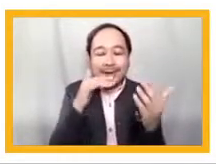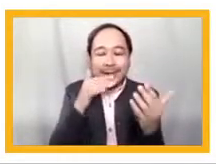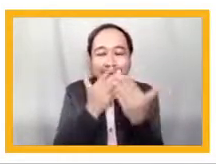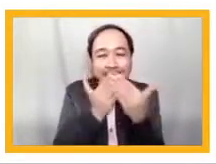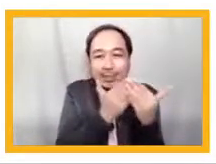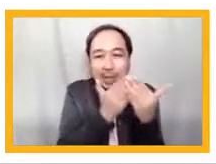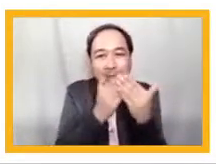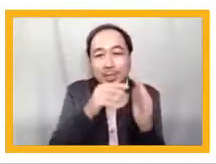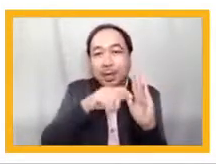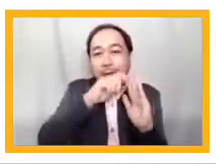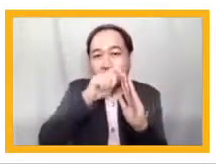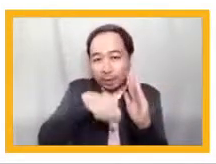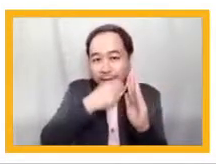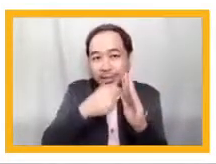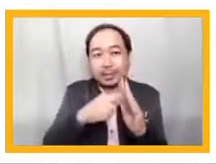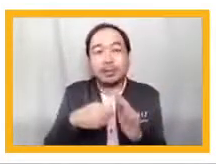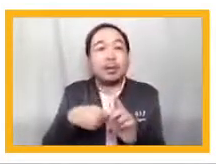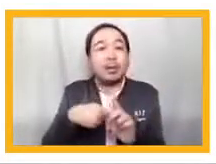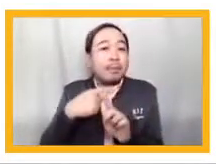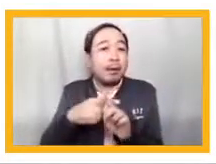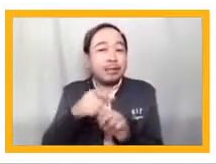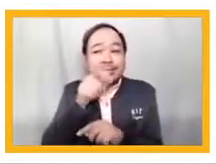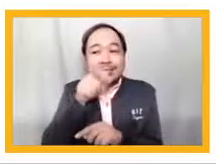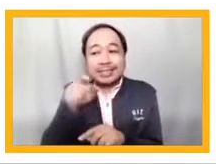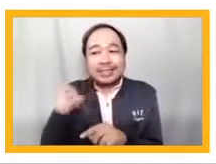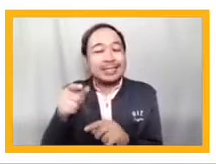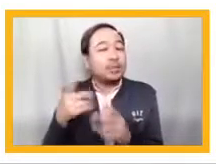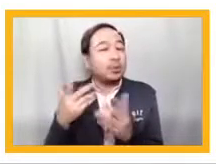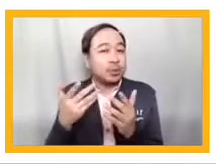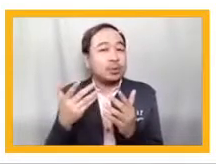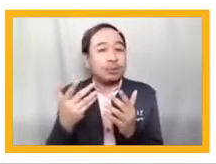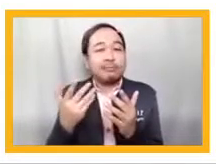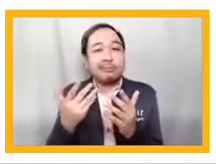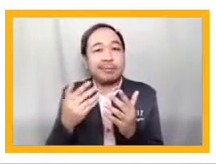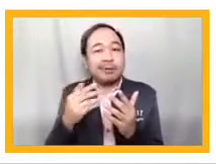students exchange framework. Here is the